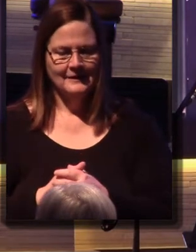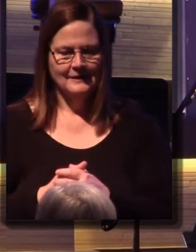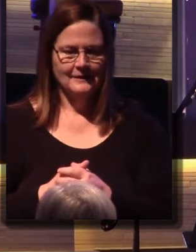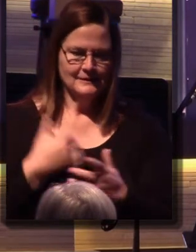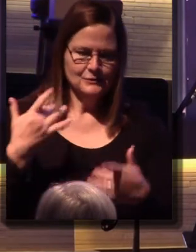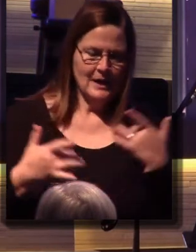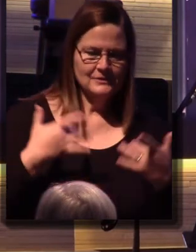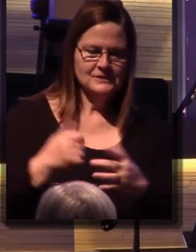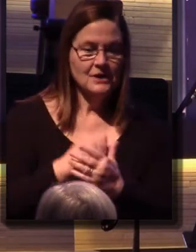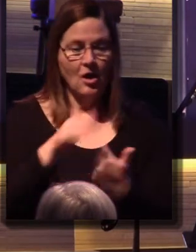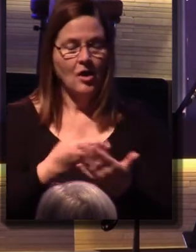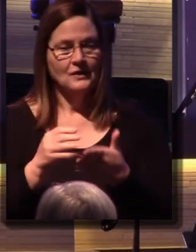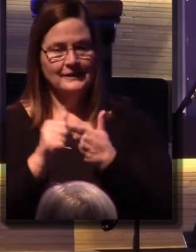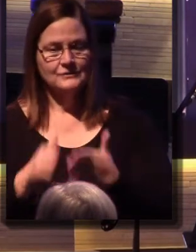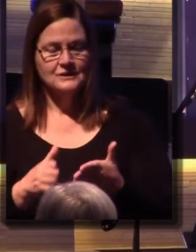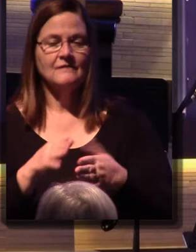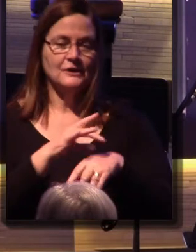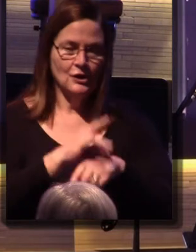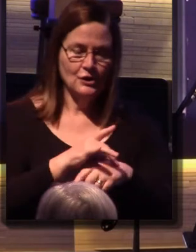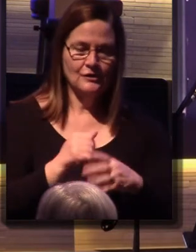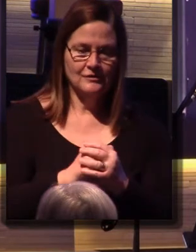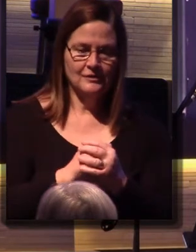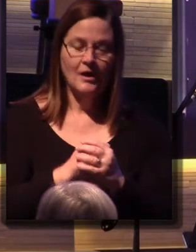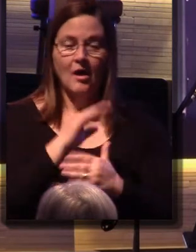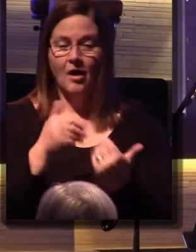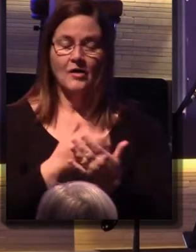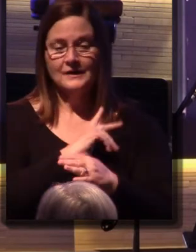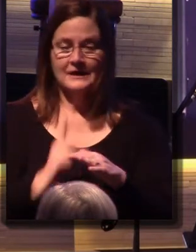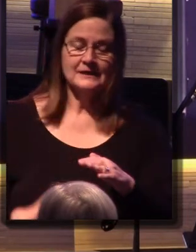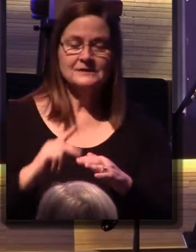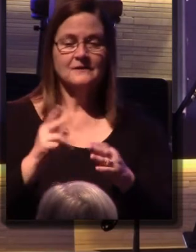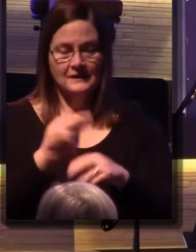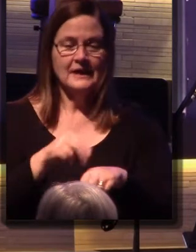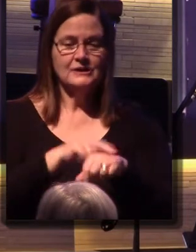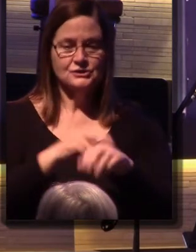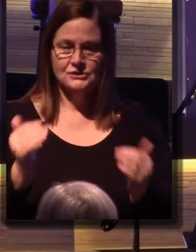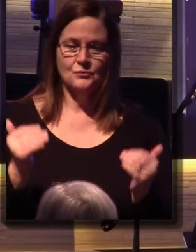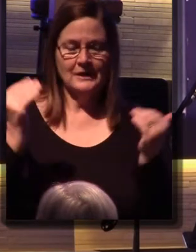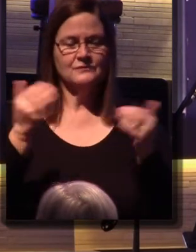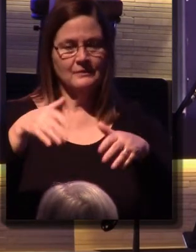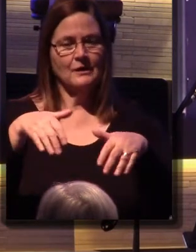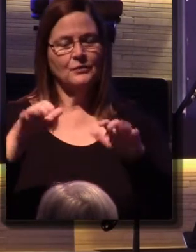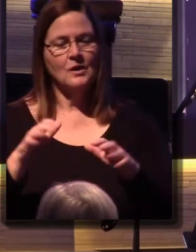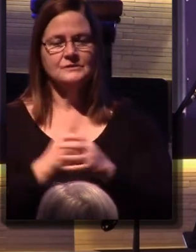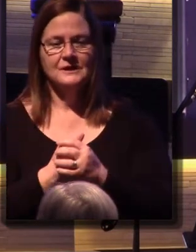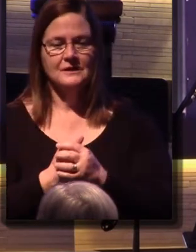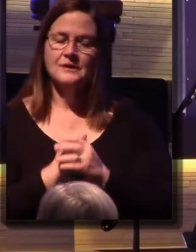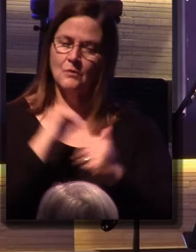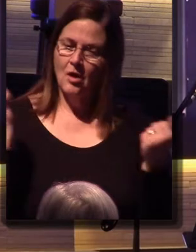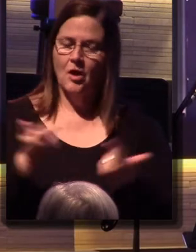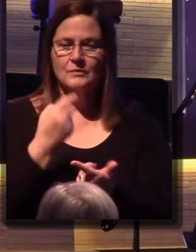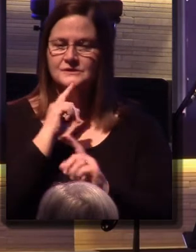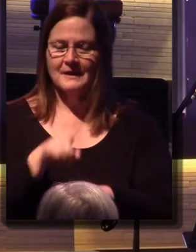It arouses for you in the spirits of the dead, all the leaders of the earth. It raises all the kings of the nations from their thrones. They will